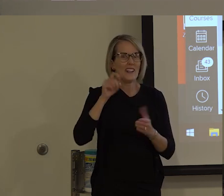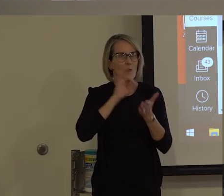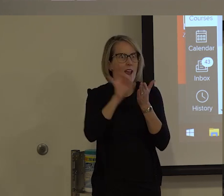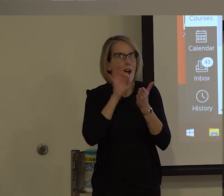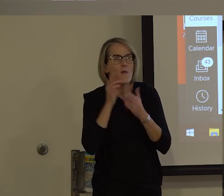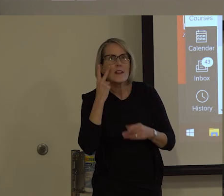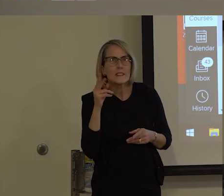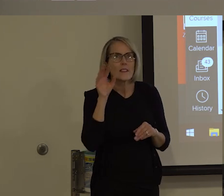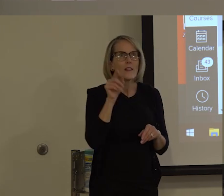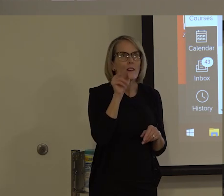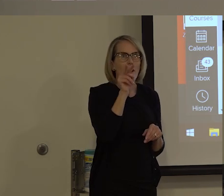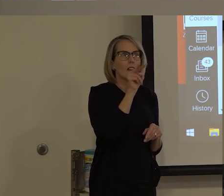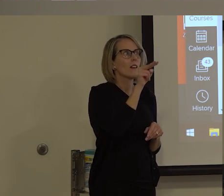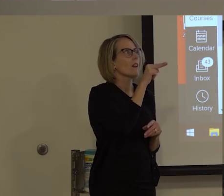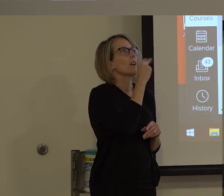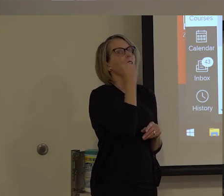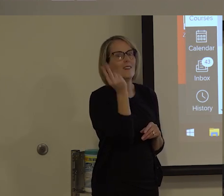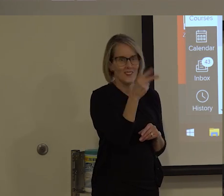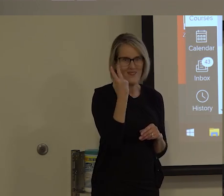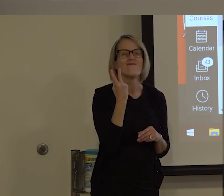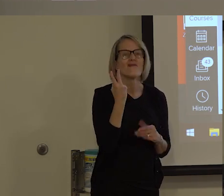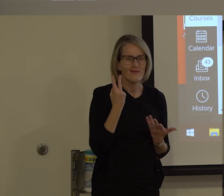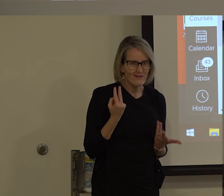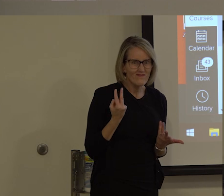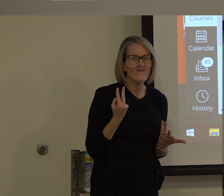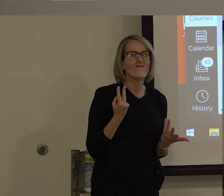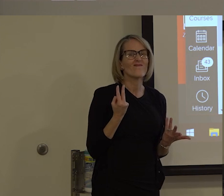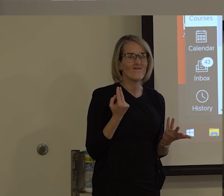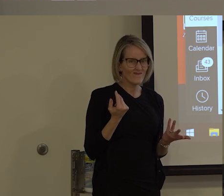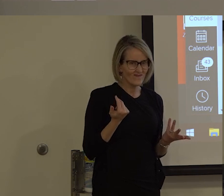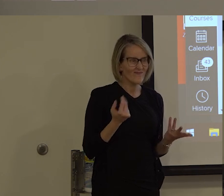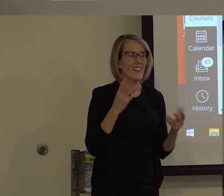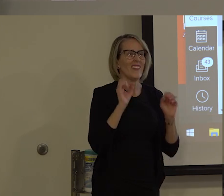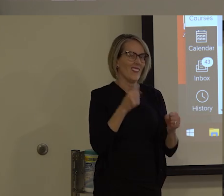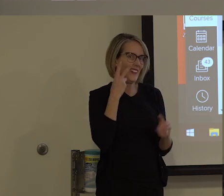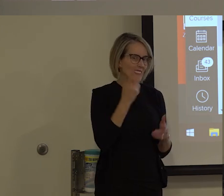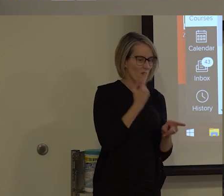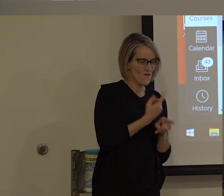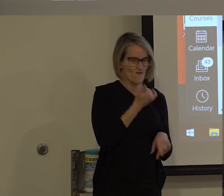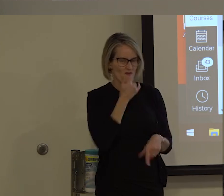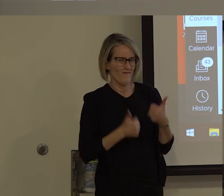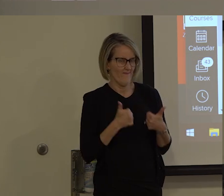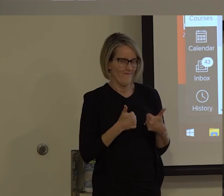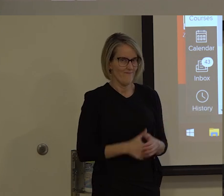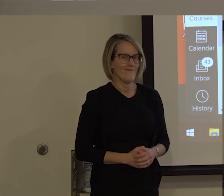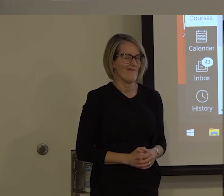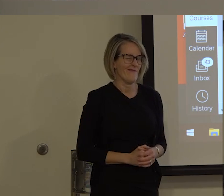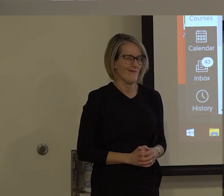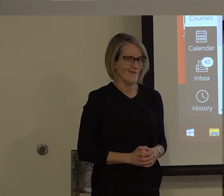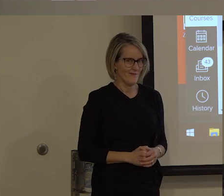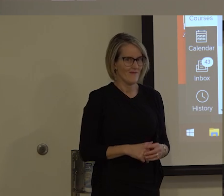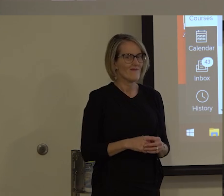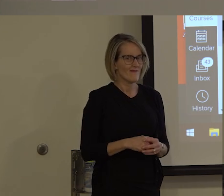room. I think there are 2, I think so I'm there are going to say 2, yes. And then again, they can see whether they got it right or wrong. And